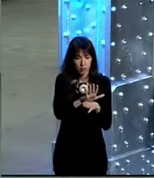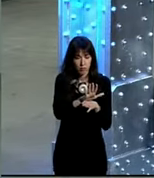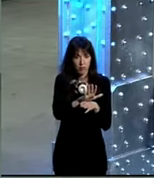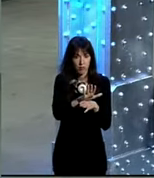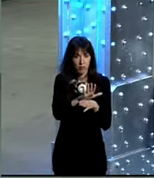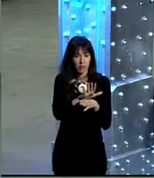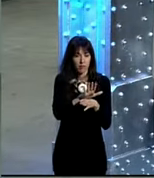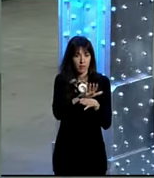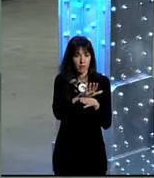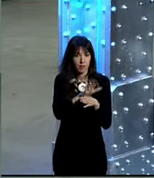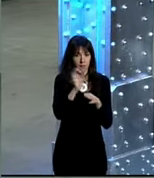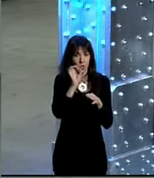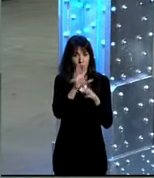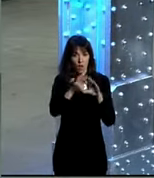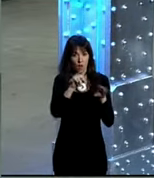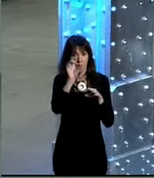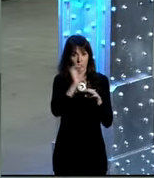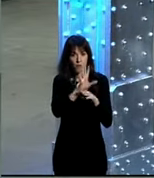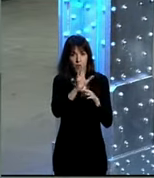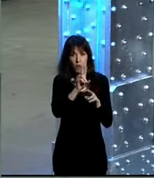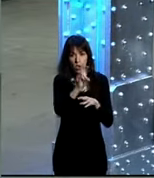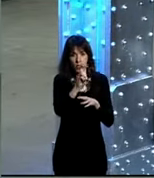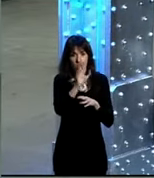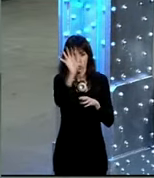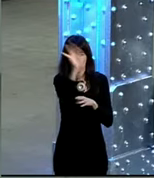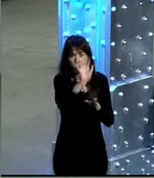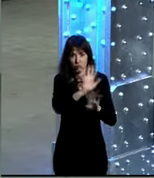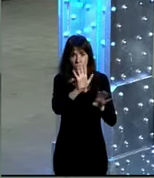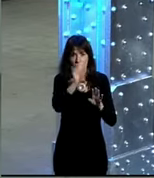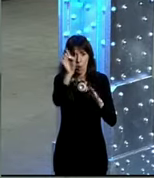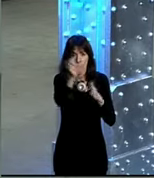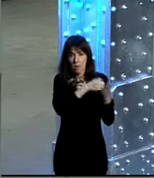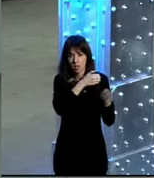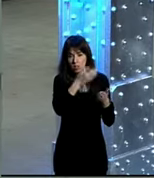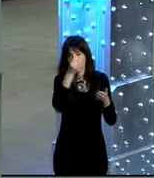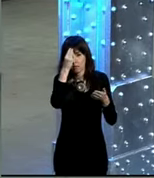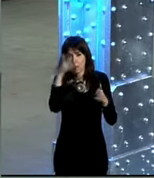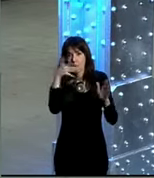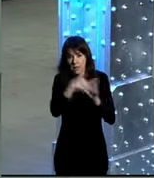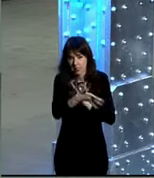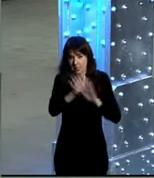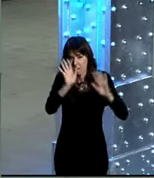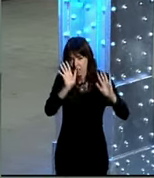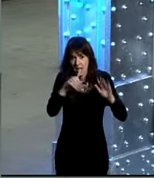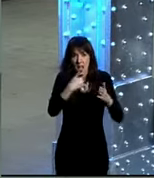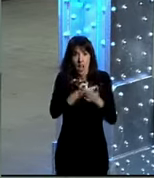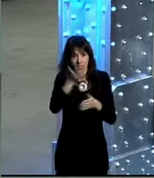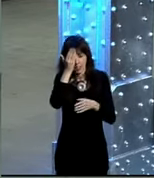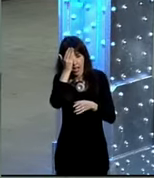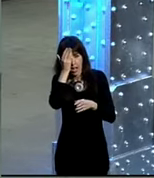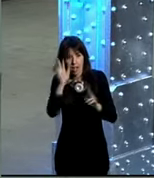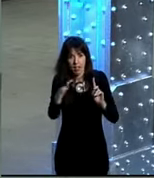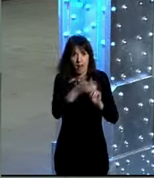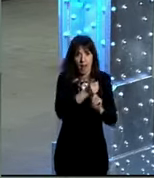of seconds, and then they are deleted, supposedly forever, until some hacker comes along and finds them all,